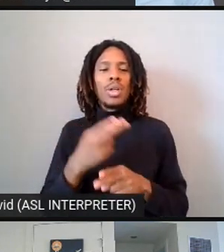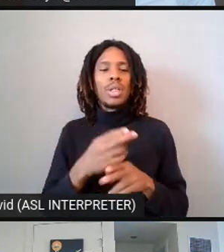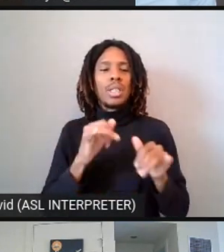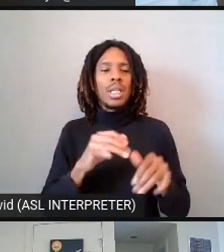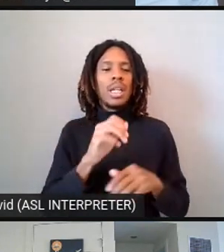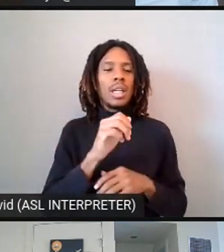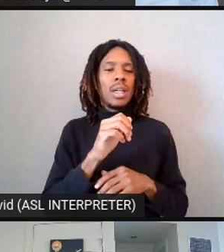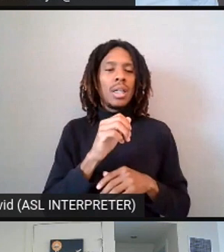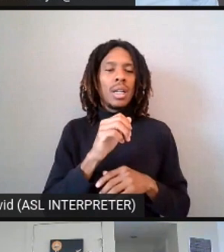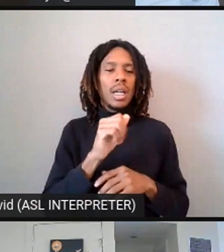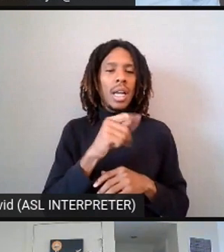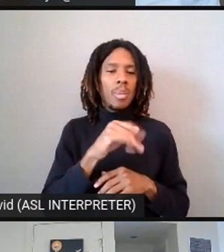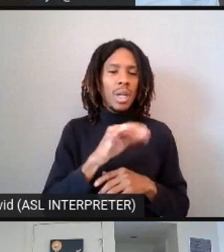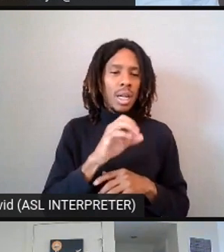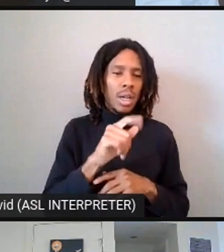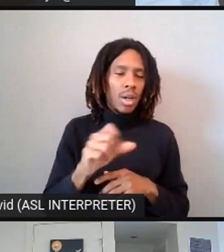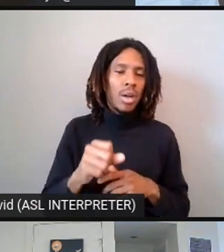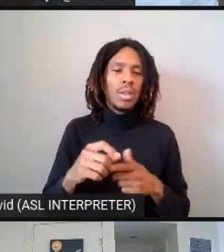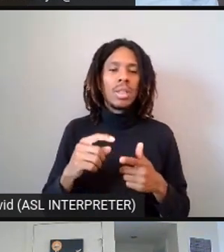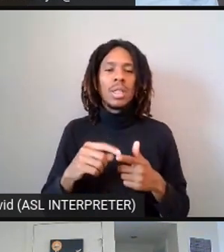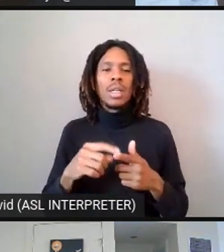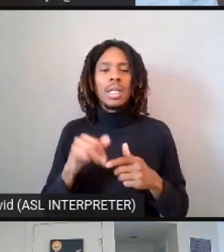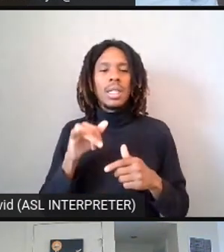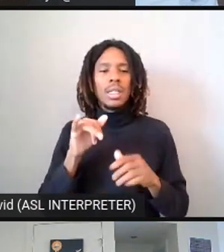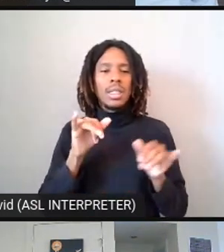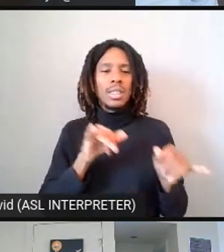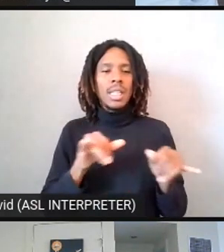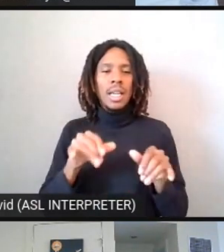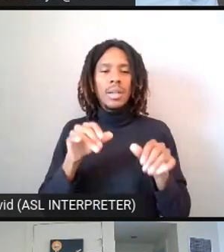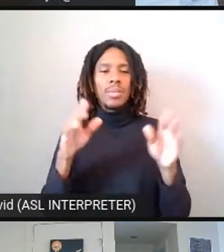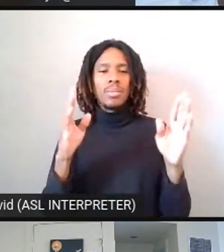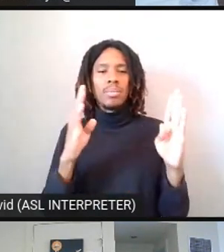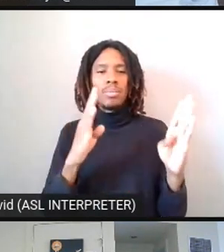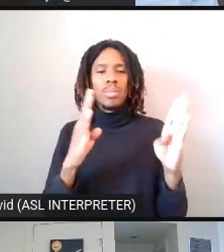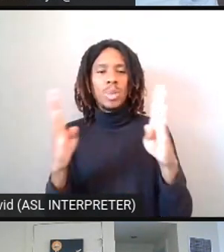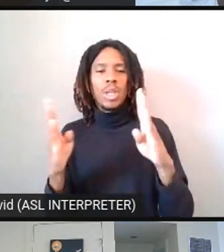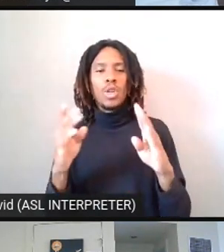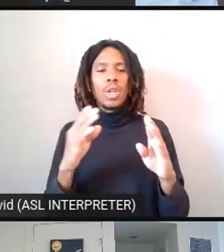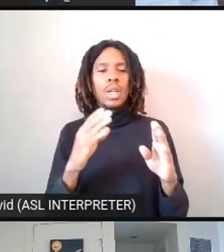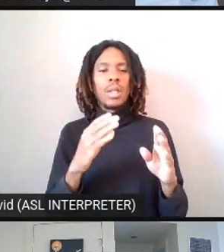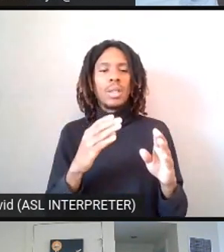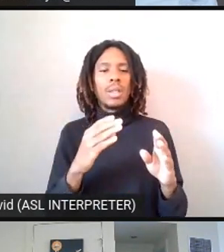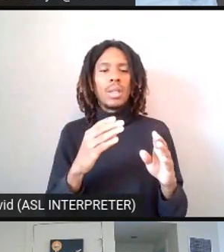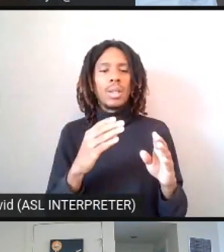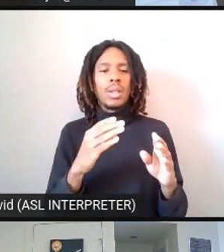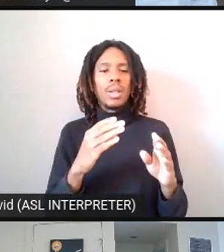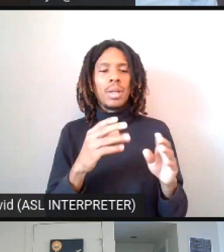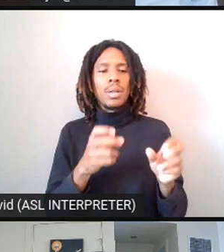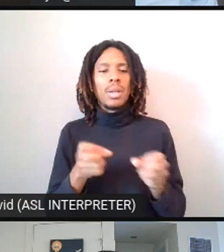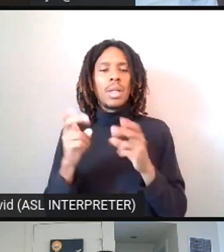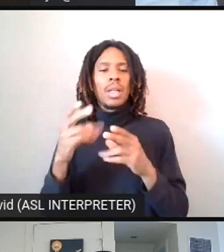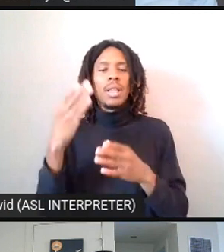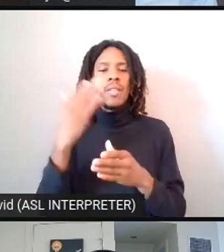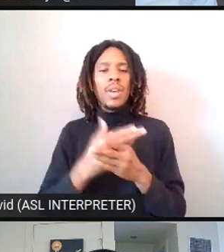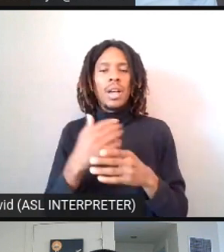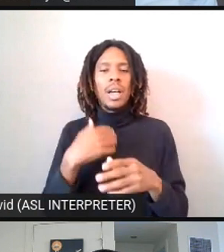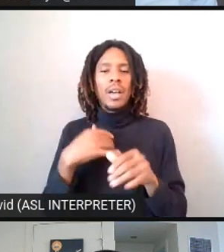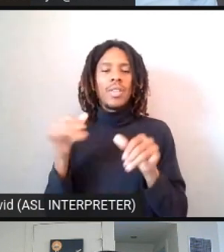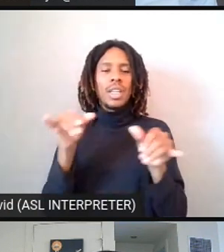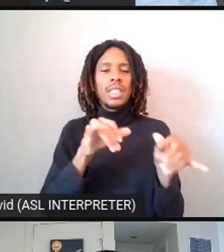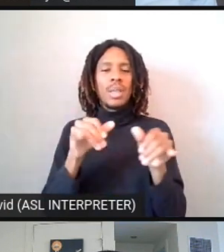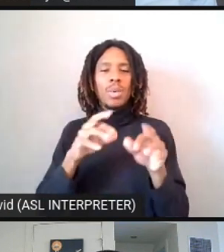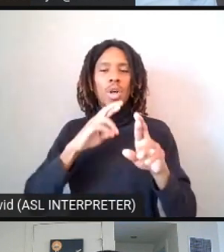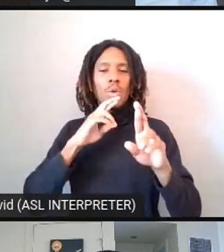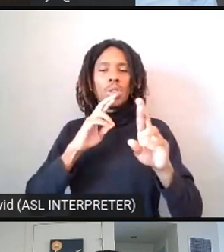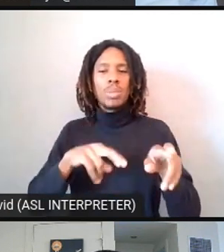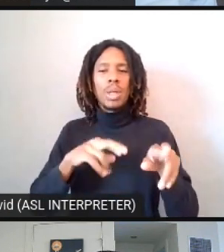same input parameters of API, pass in the file, and you get a similar response value